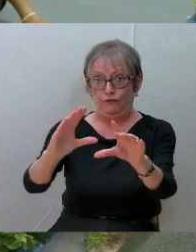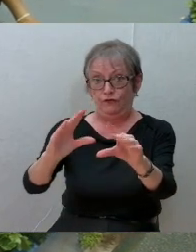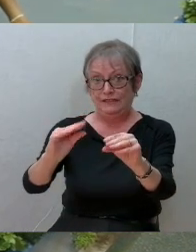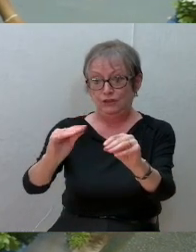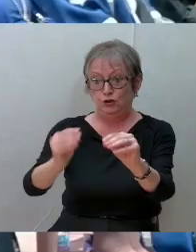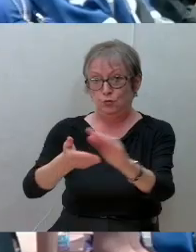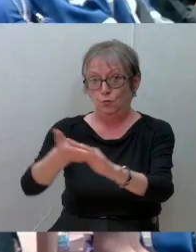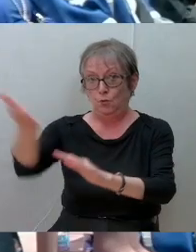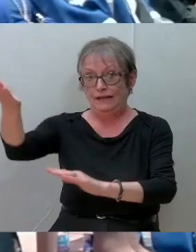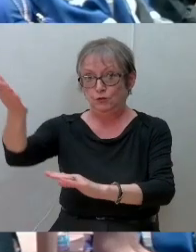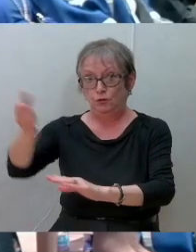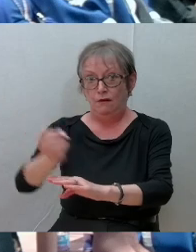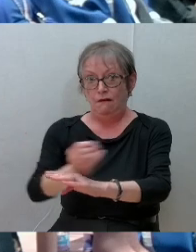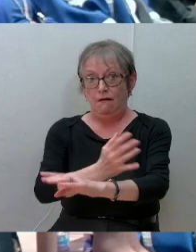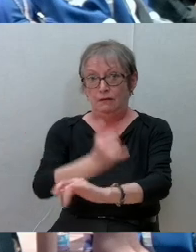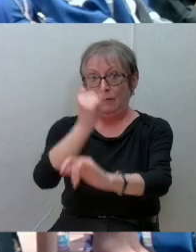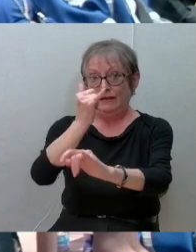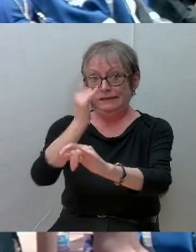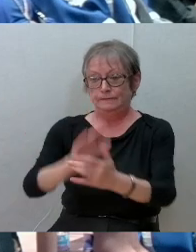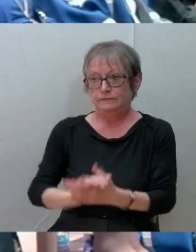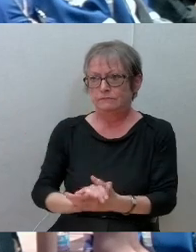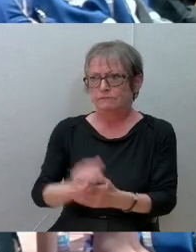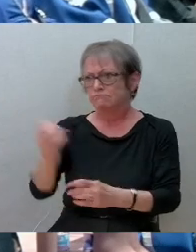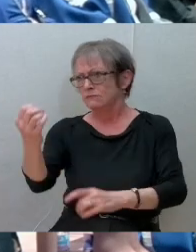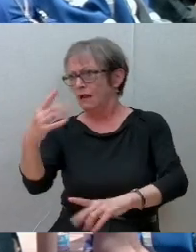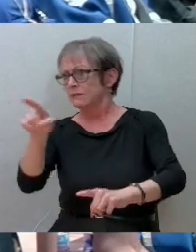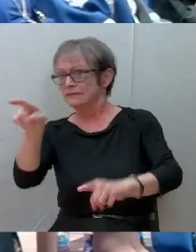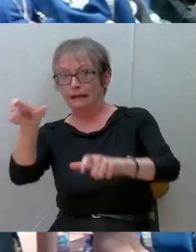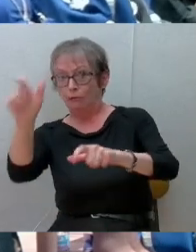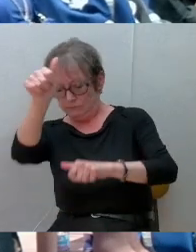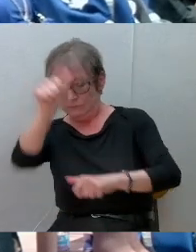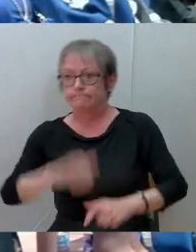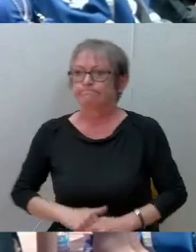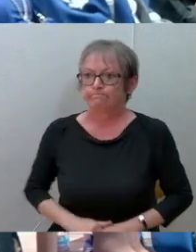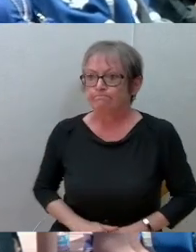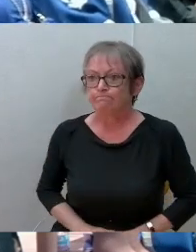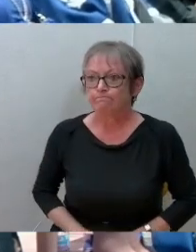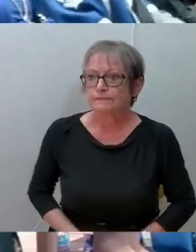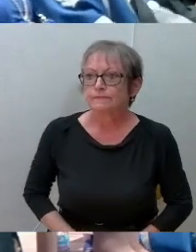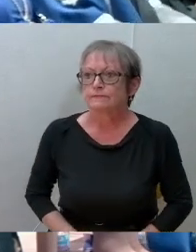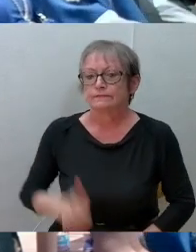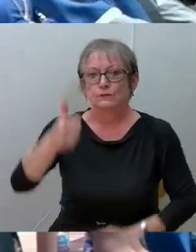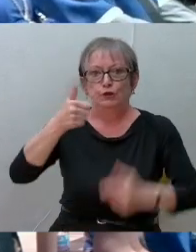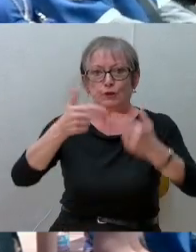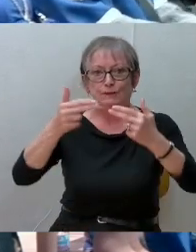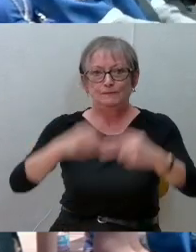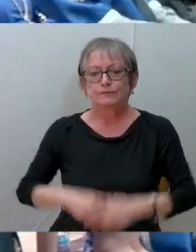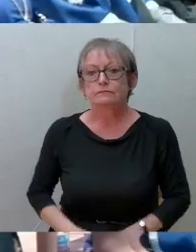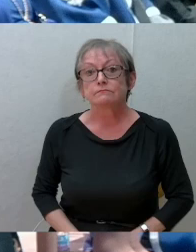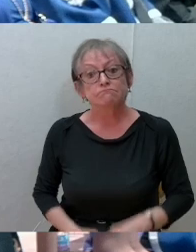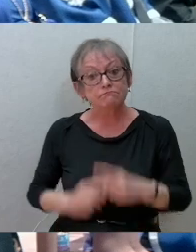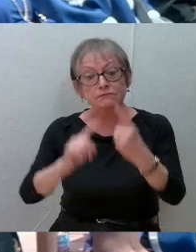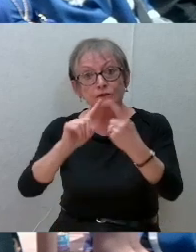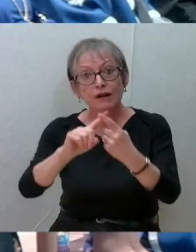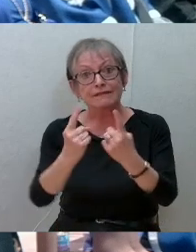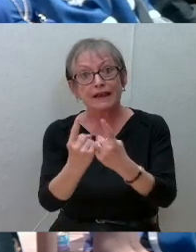you all head off to the garden party. And is the sun still shining out there, Sean? Yeah, the sun's still shining. That's good news. So the first thing to